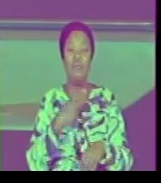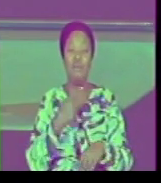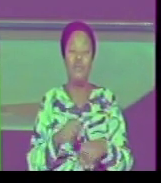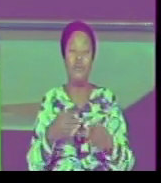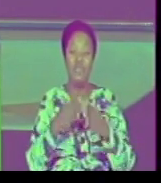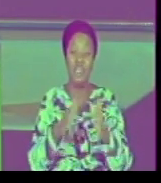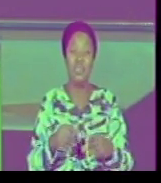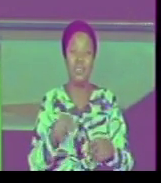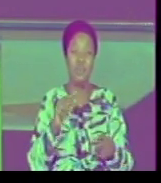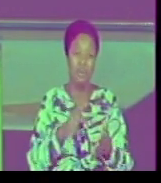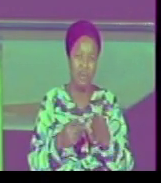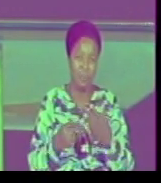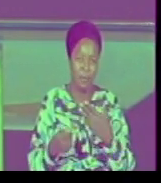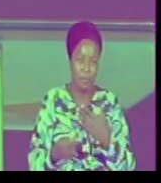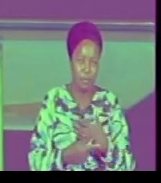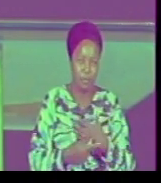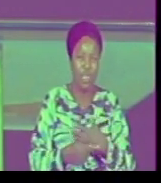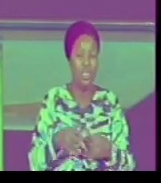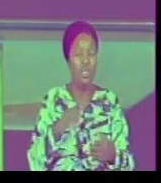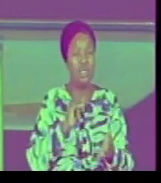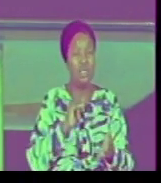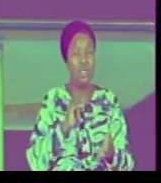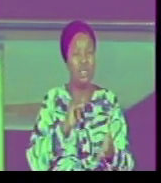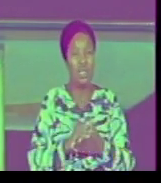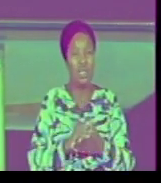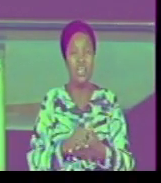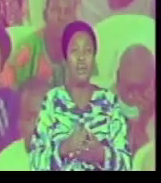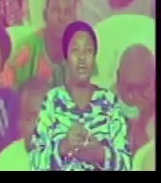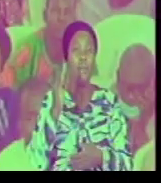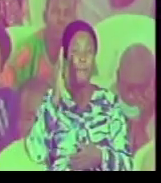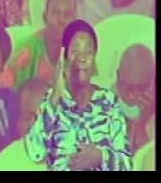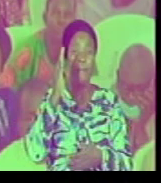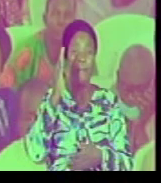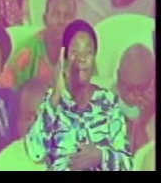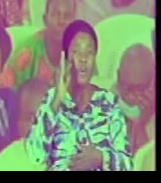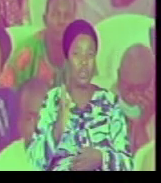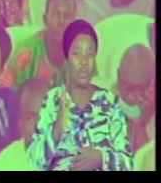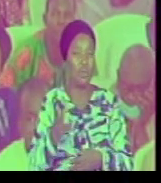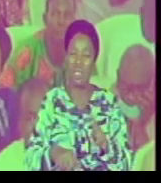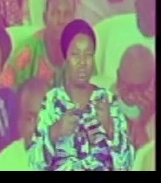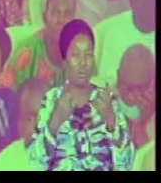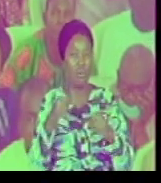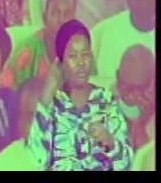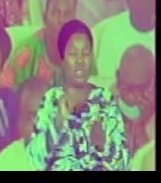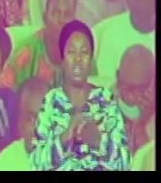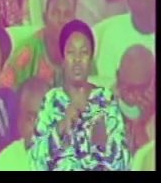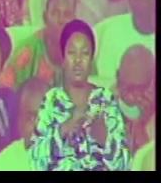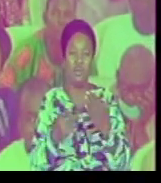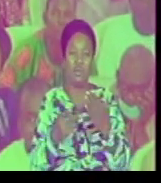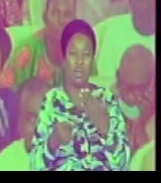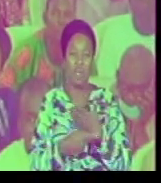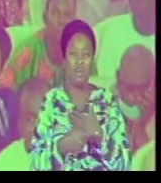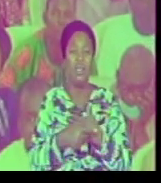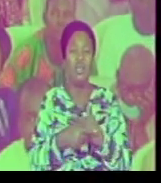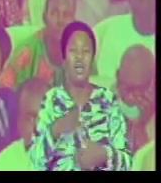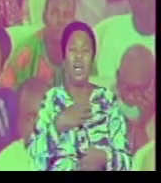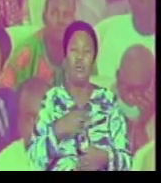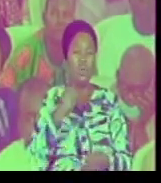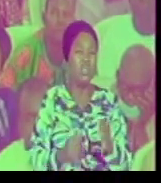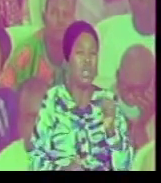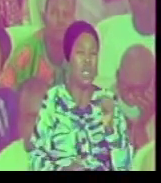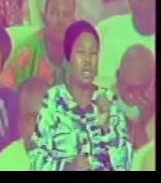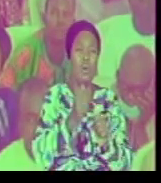he couldn't come to the congress. He was about to die. And he was there totally bedridden.